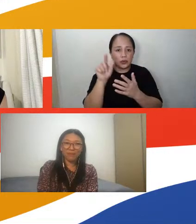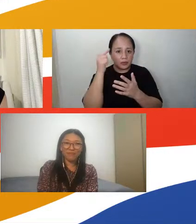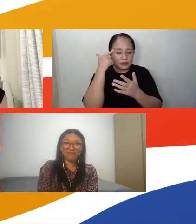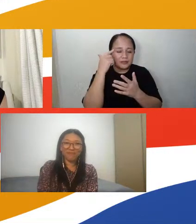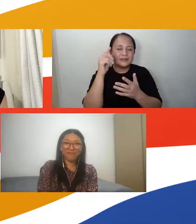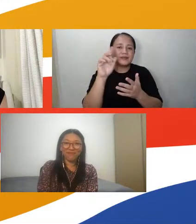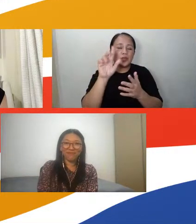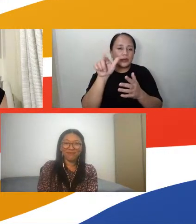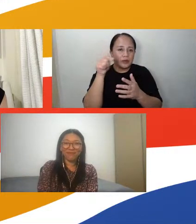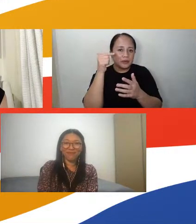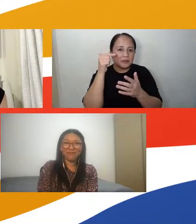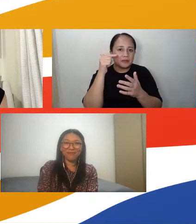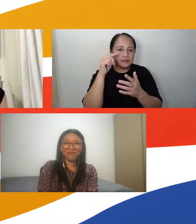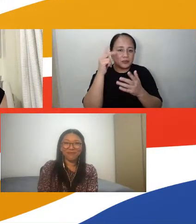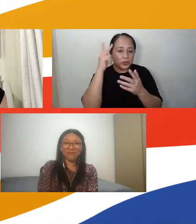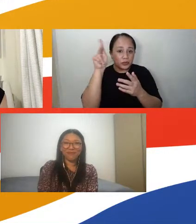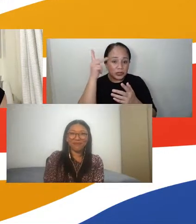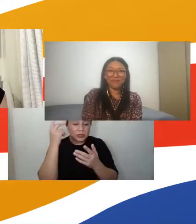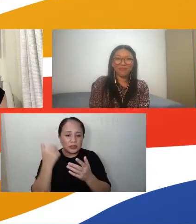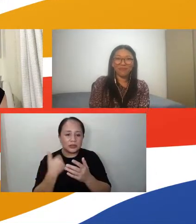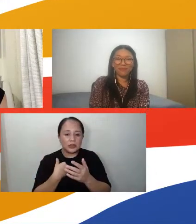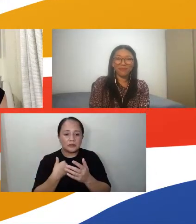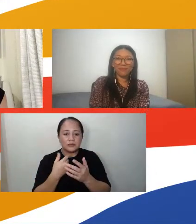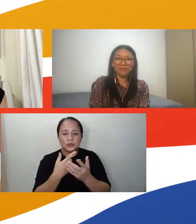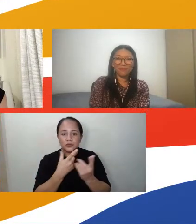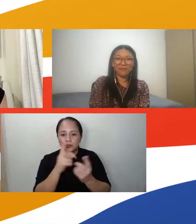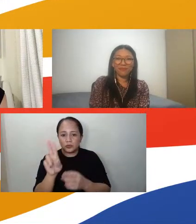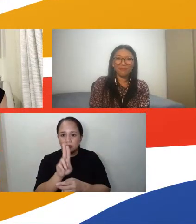politicians on how best to use Facebook